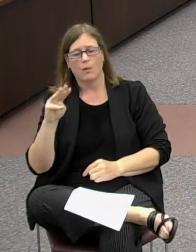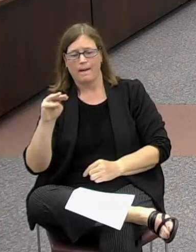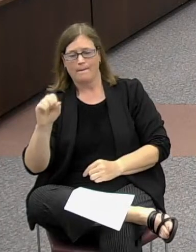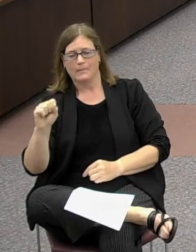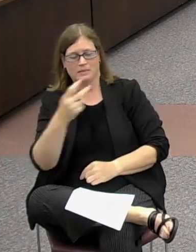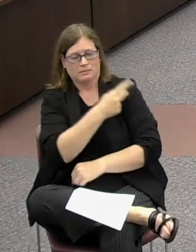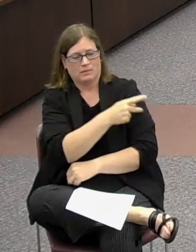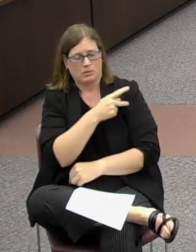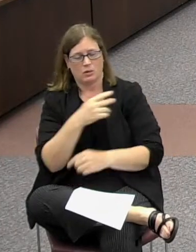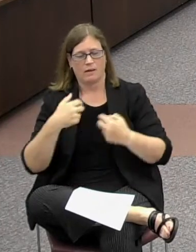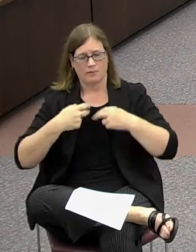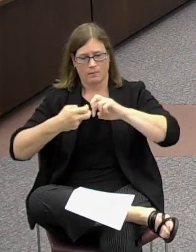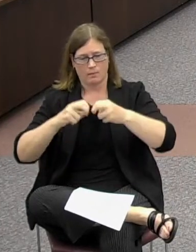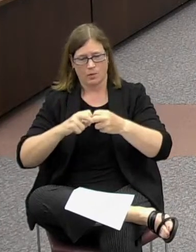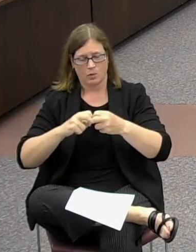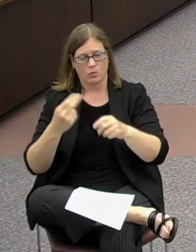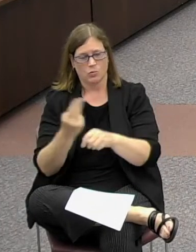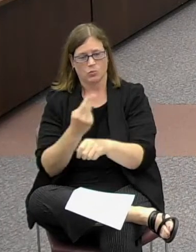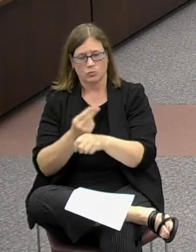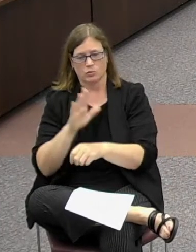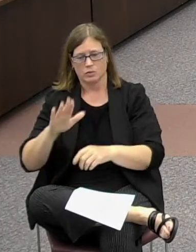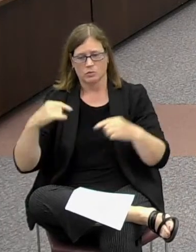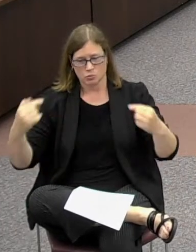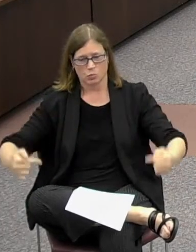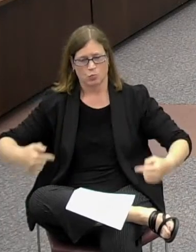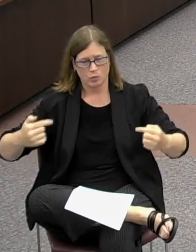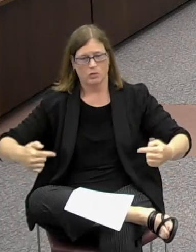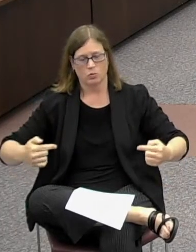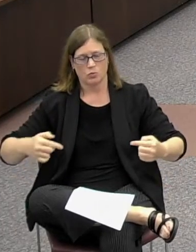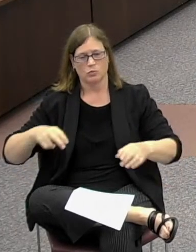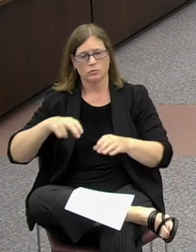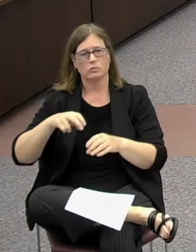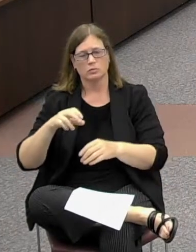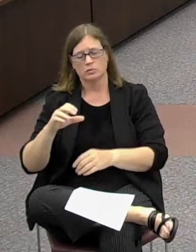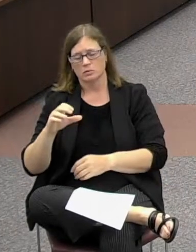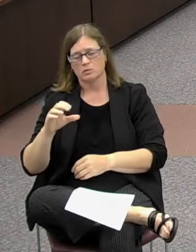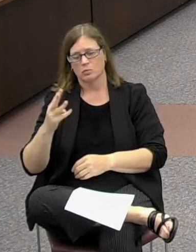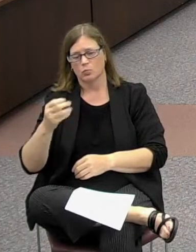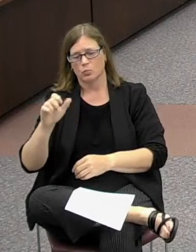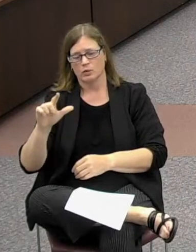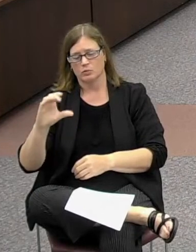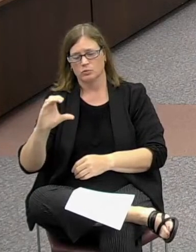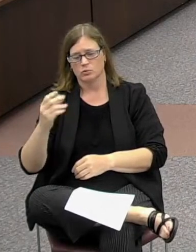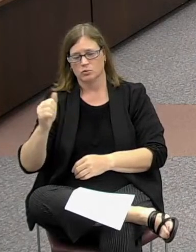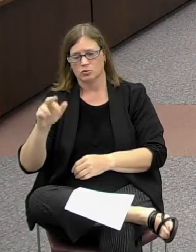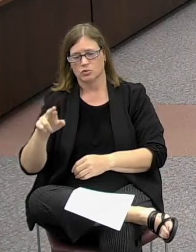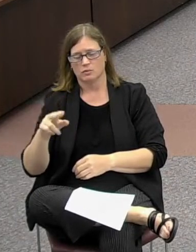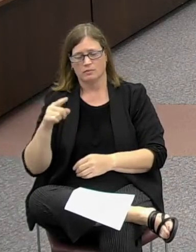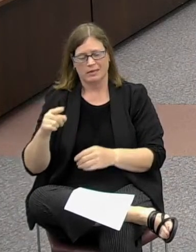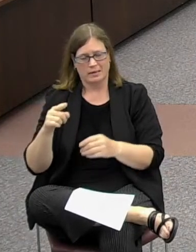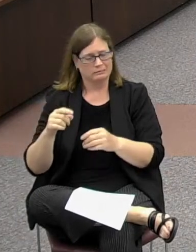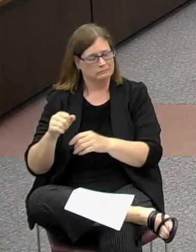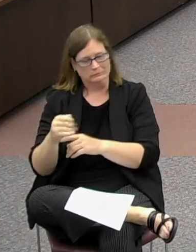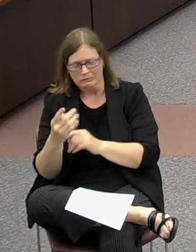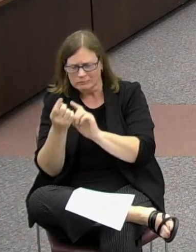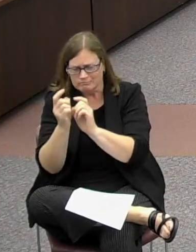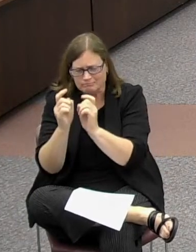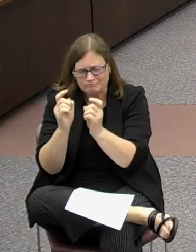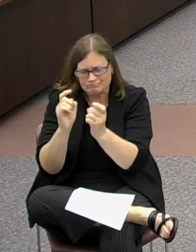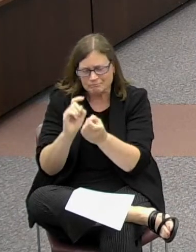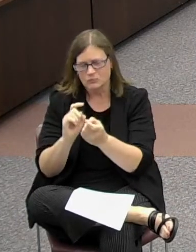having difficulty using his wheelchair. And so the class had to go through several iterations from what